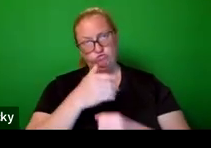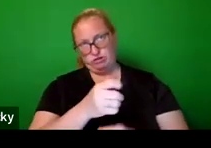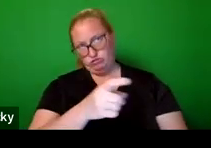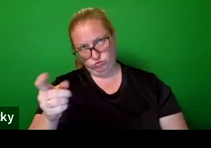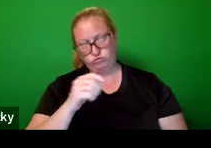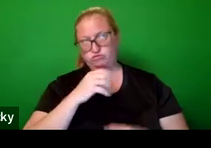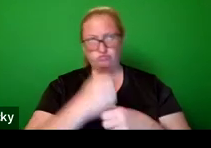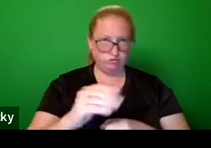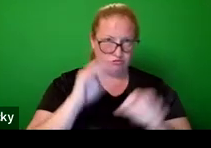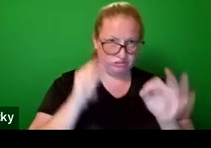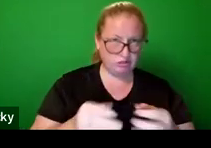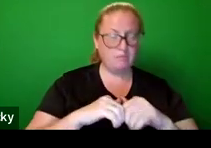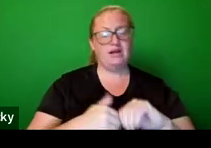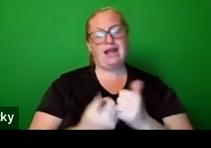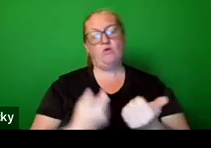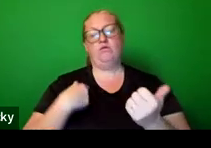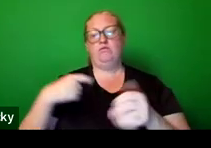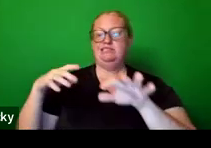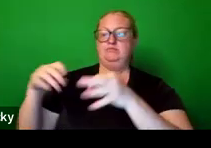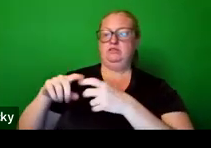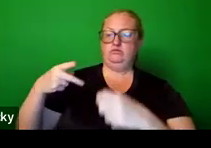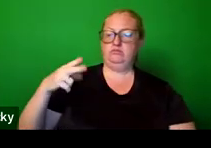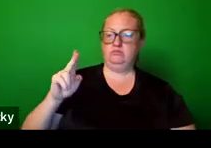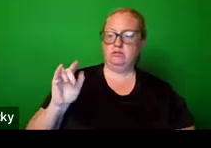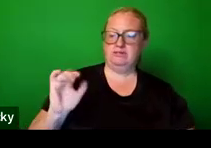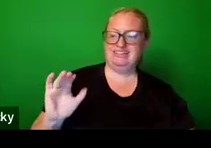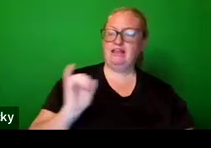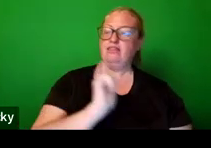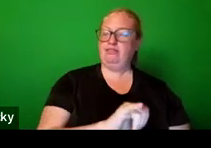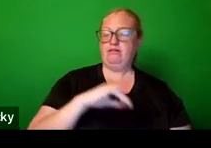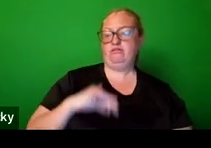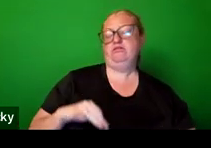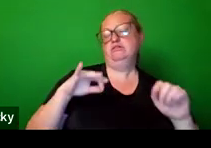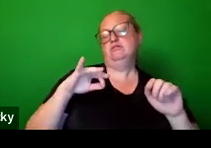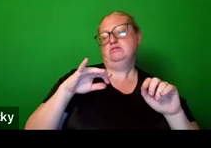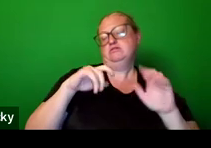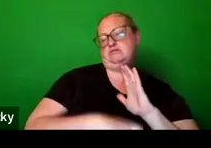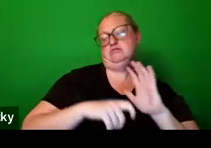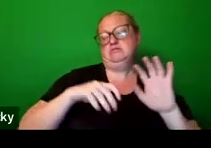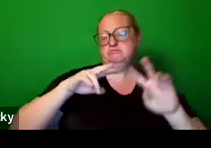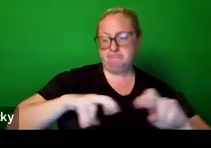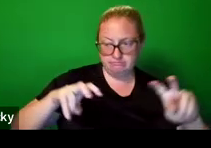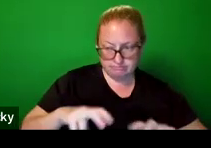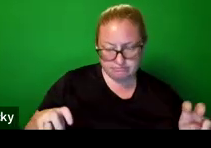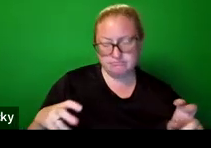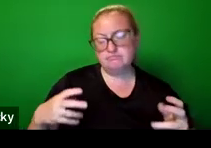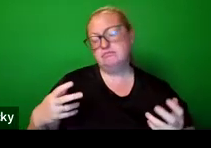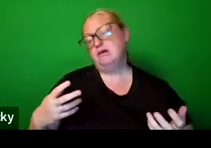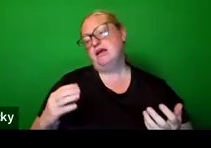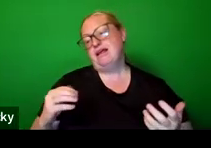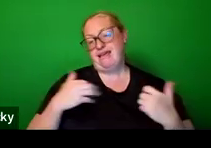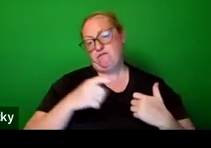to the public that the that cost benefit analysis and having the experts like you